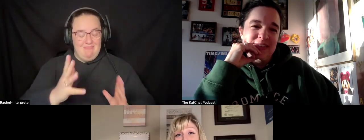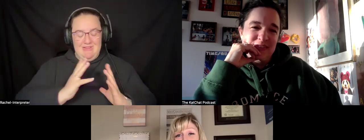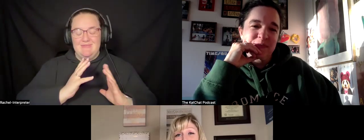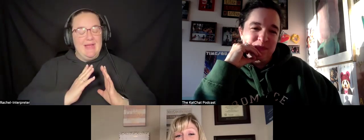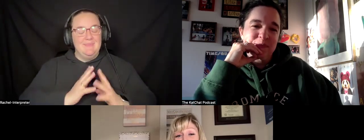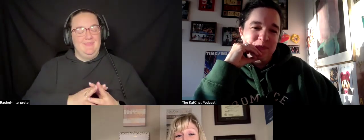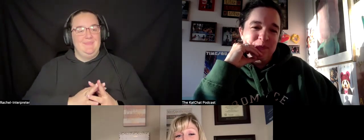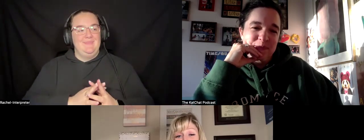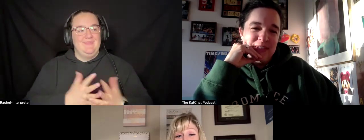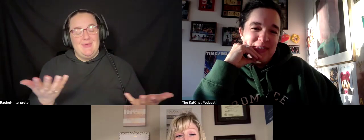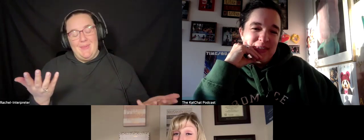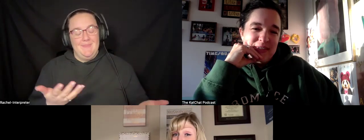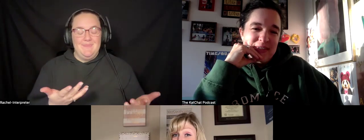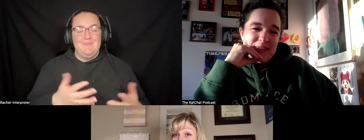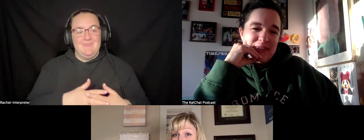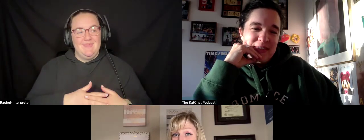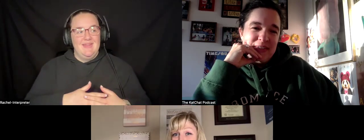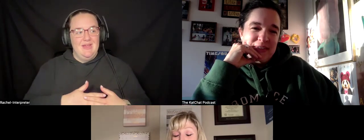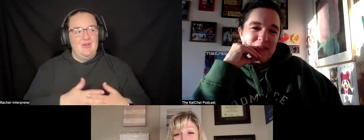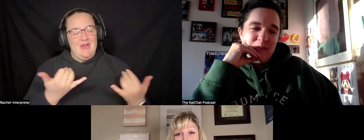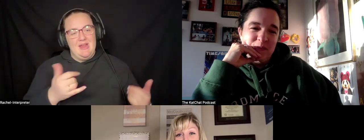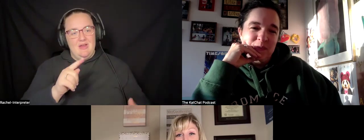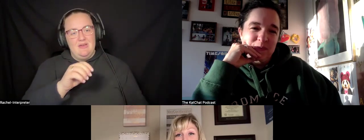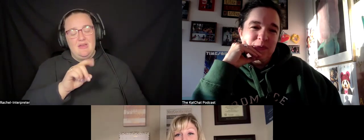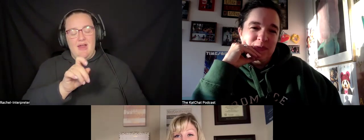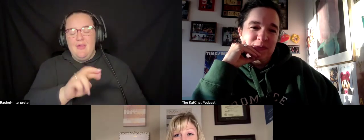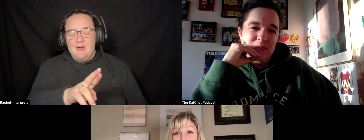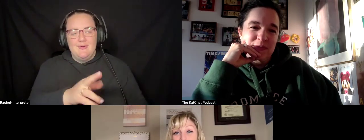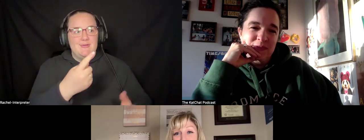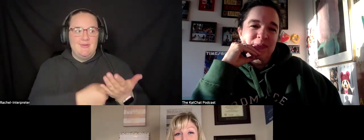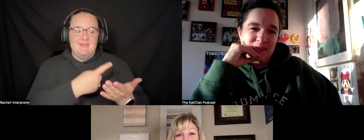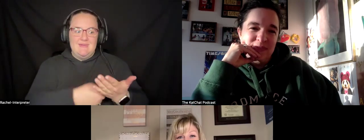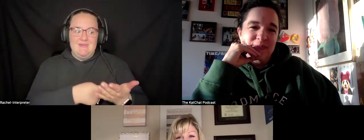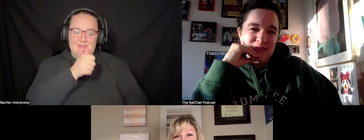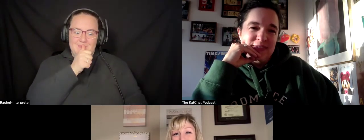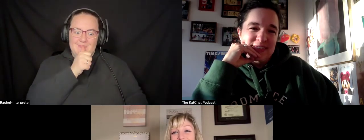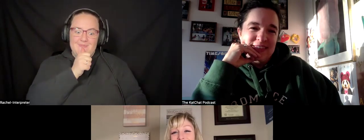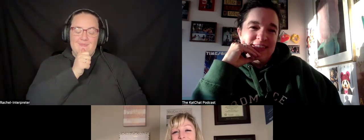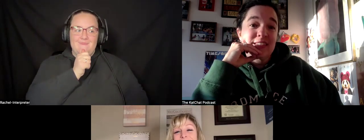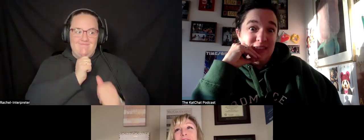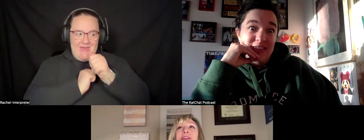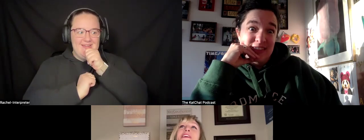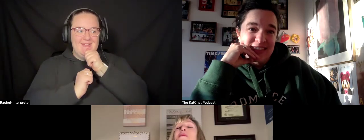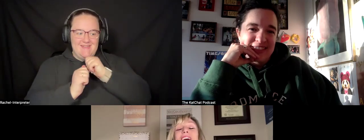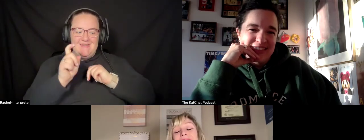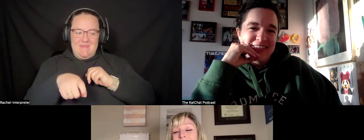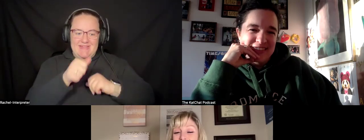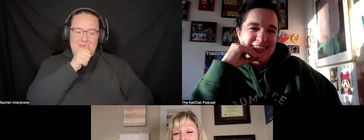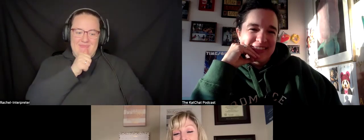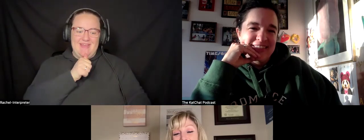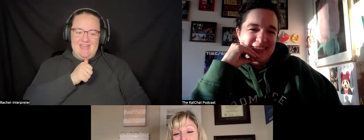So, he's definitely in a toddler stage, so sometimes it tests your patience and it tells your will,